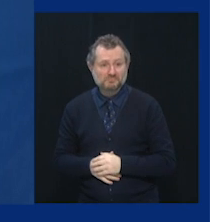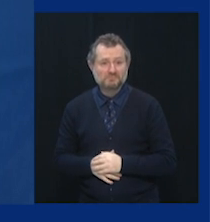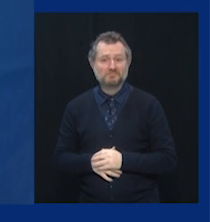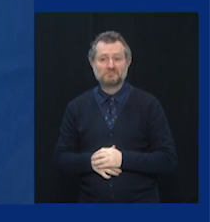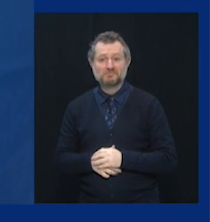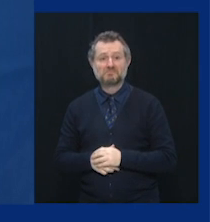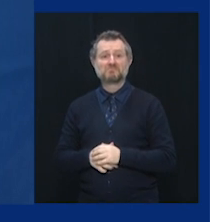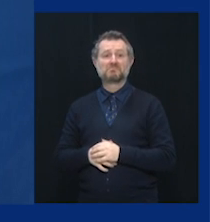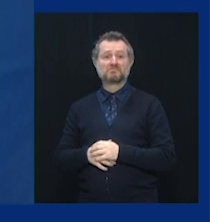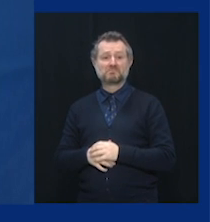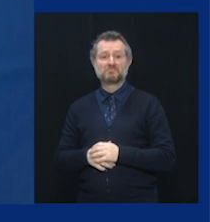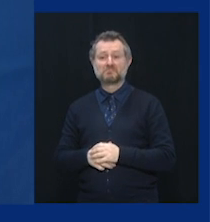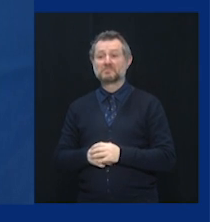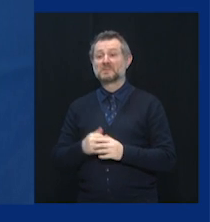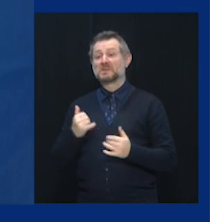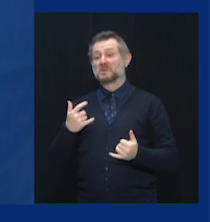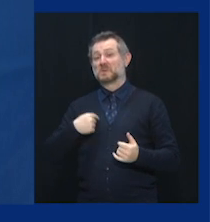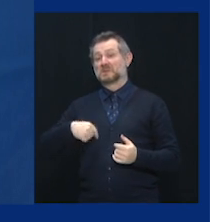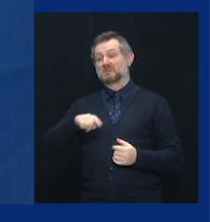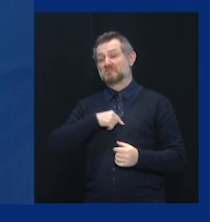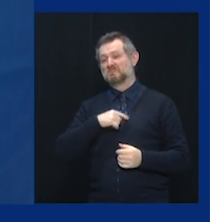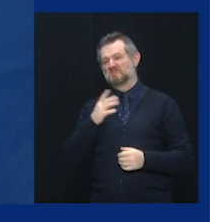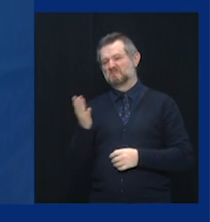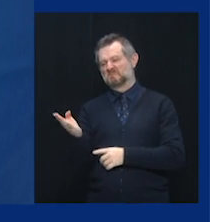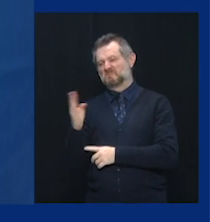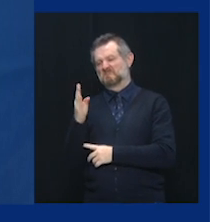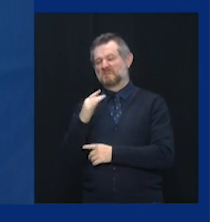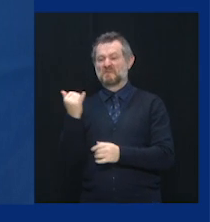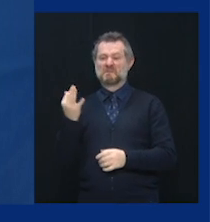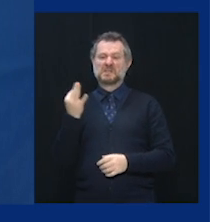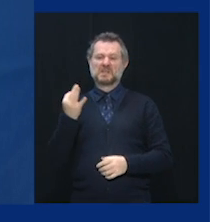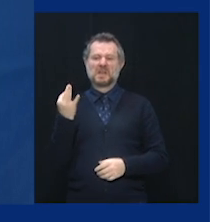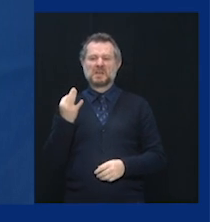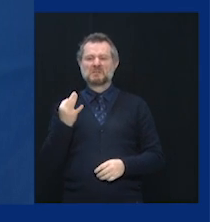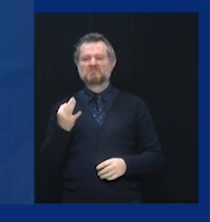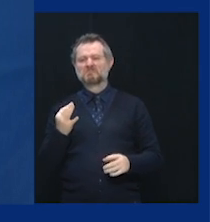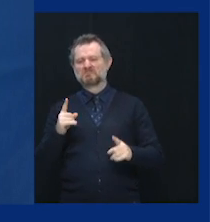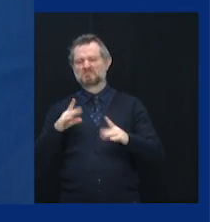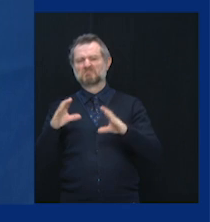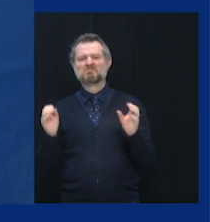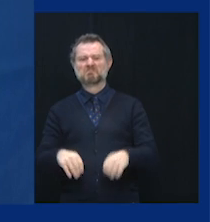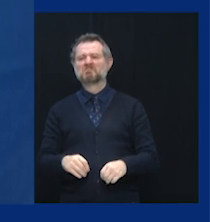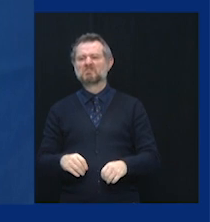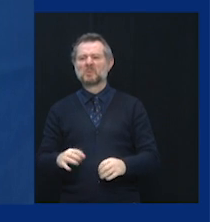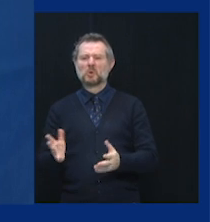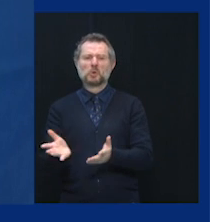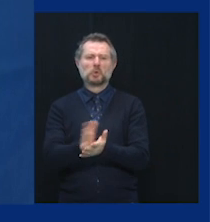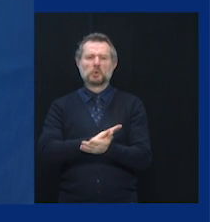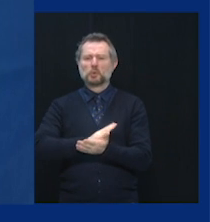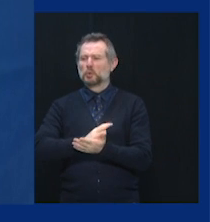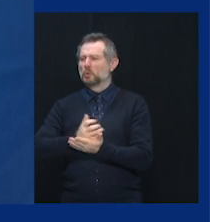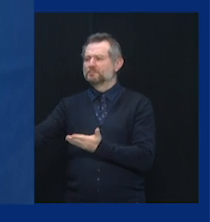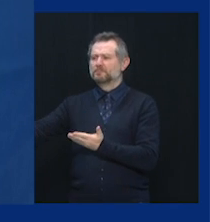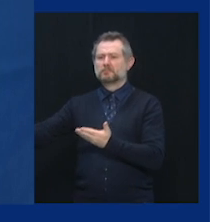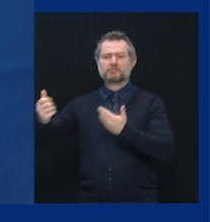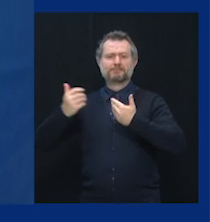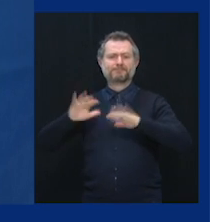We will, by the end of today, fully utilize all of the dosages that have been